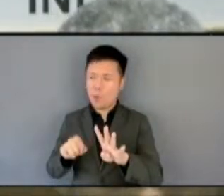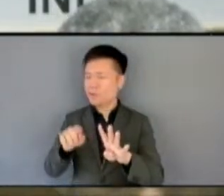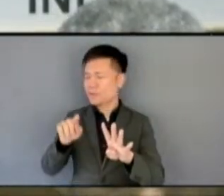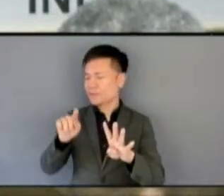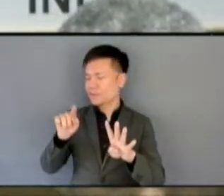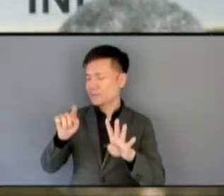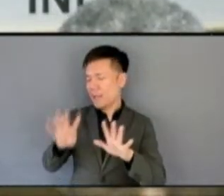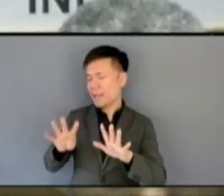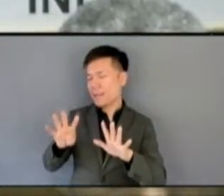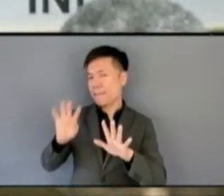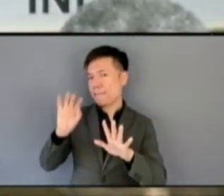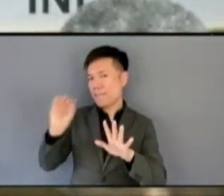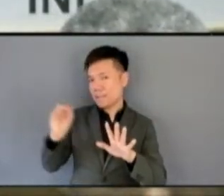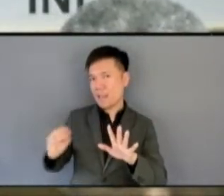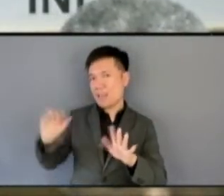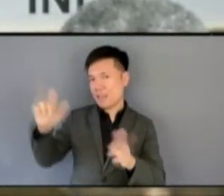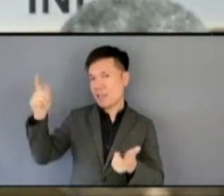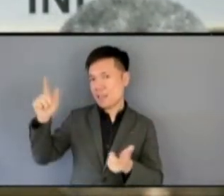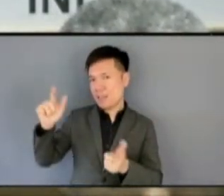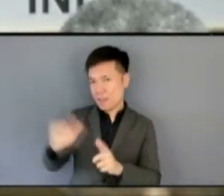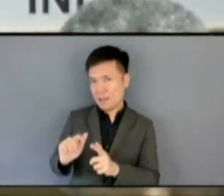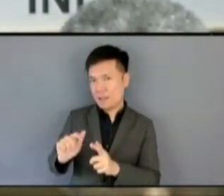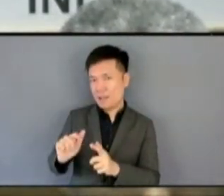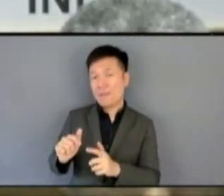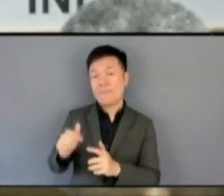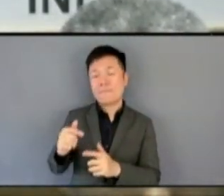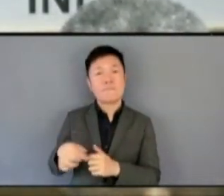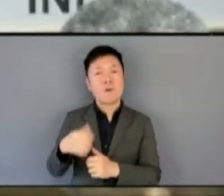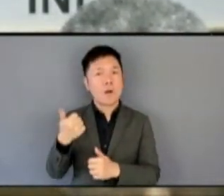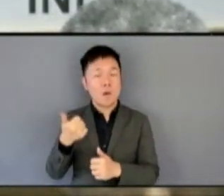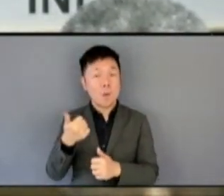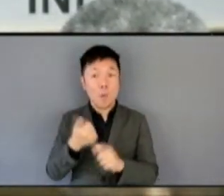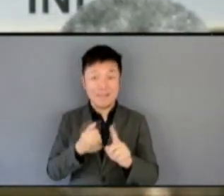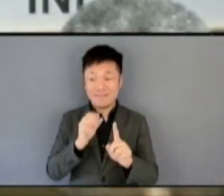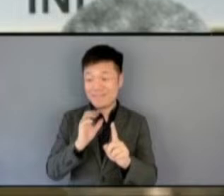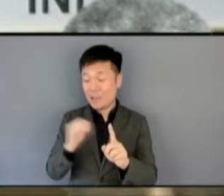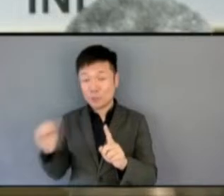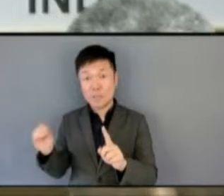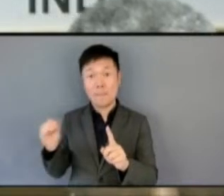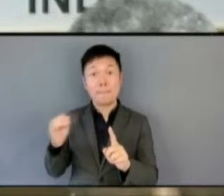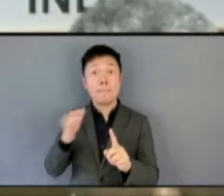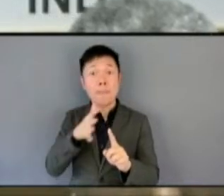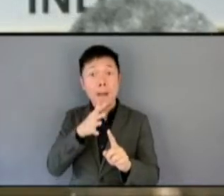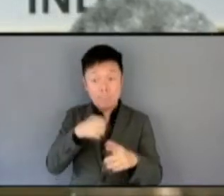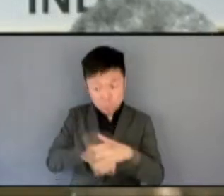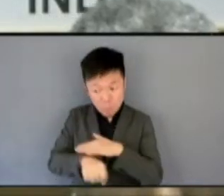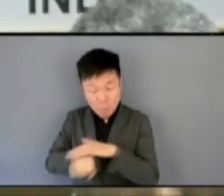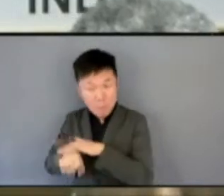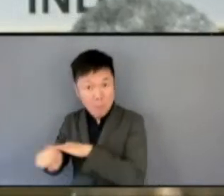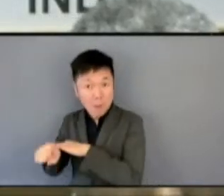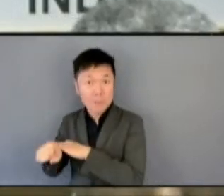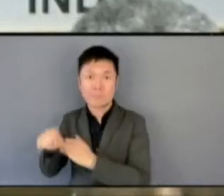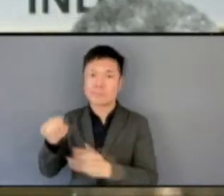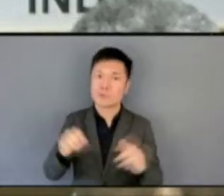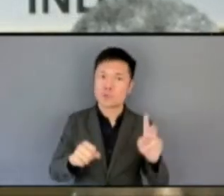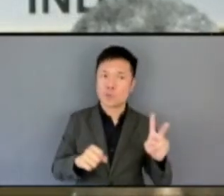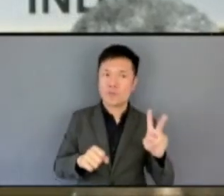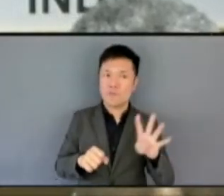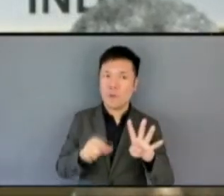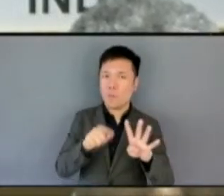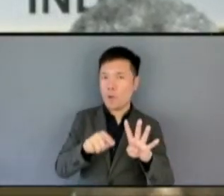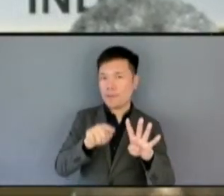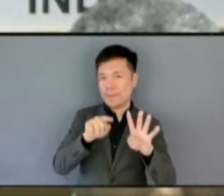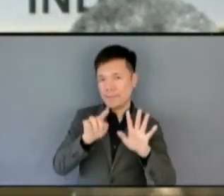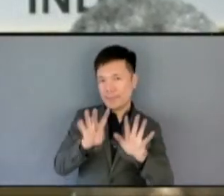24.9% per 1,000 live births. India has also made significant progress in reducing infant mortality